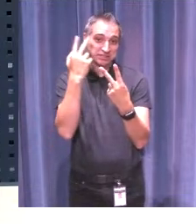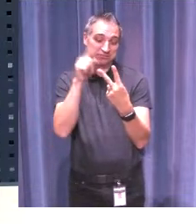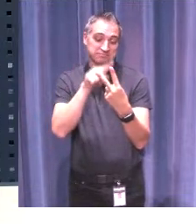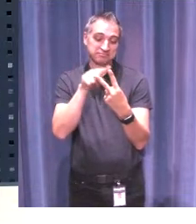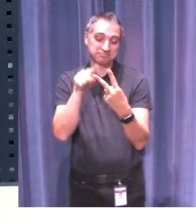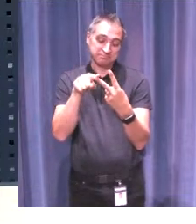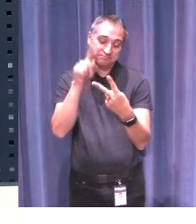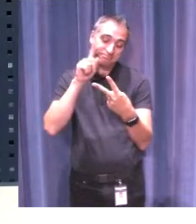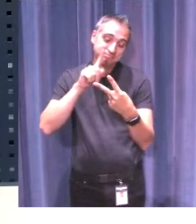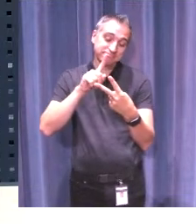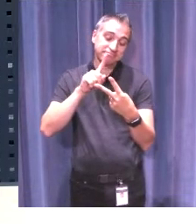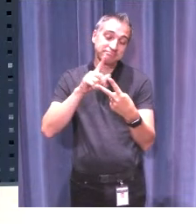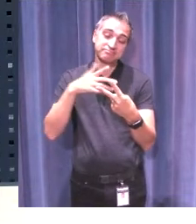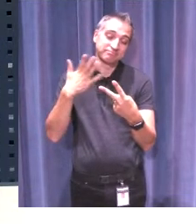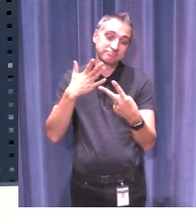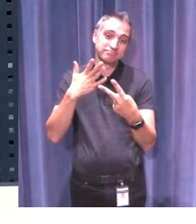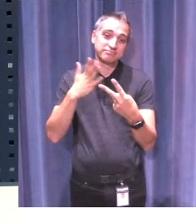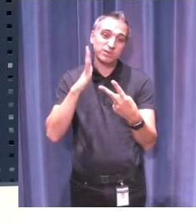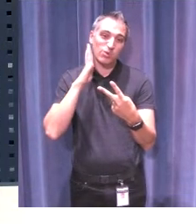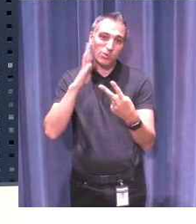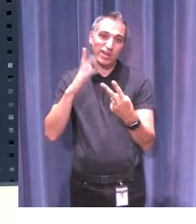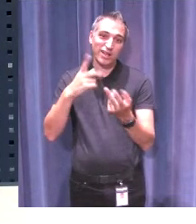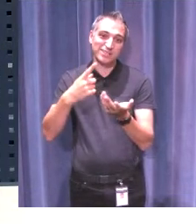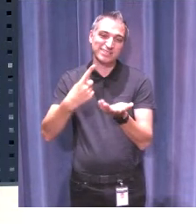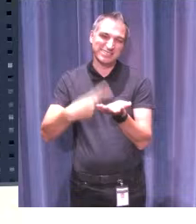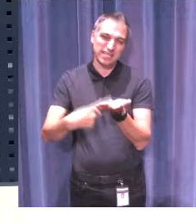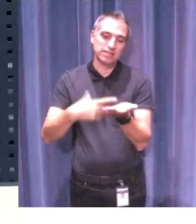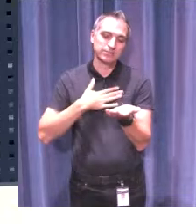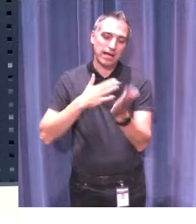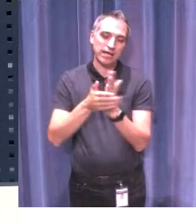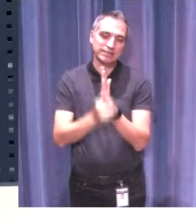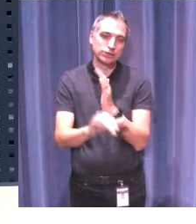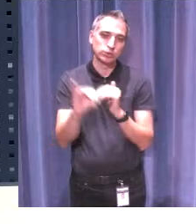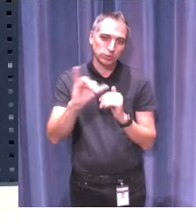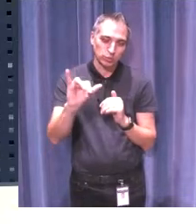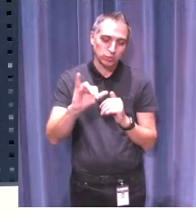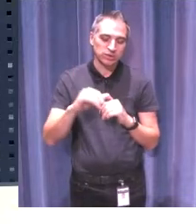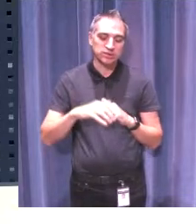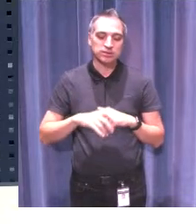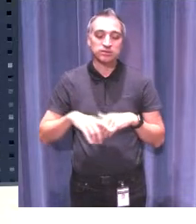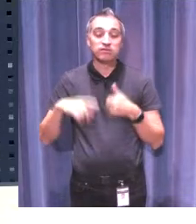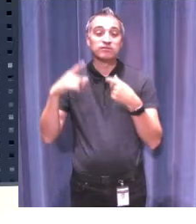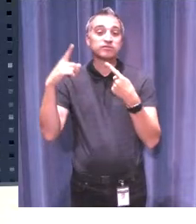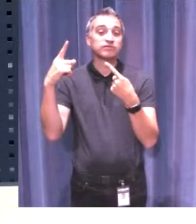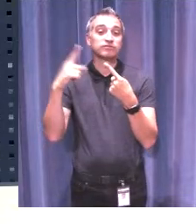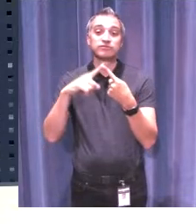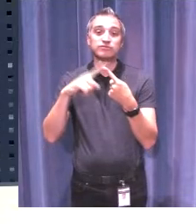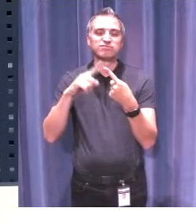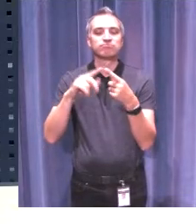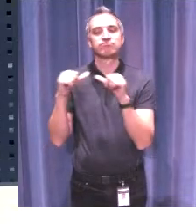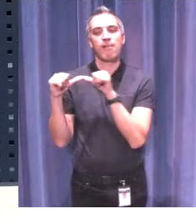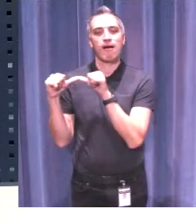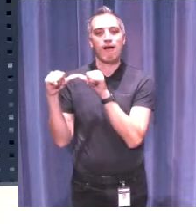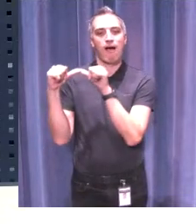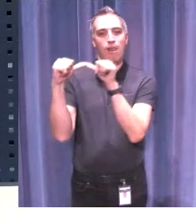mind, and we'll kind of talk about my skills too in that regard. The first is continuity.